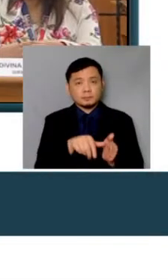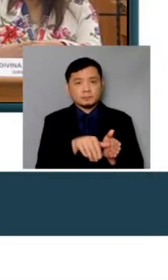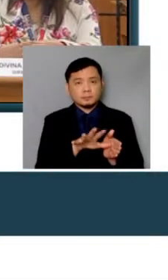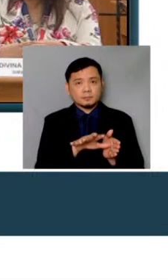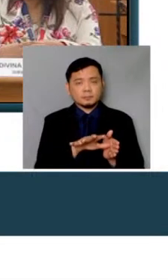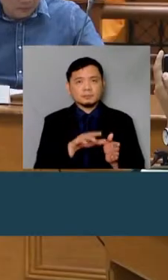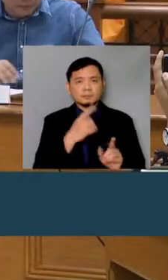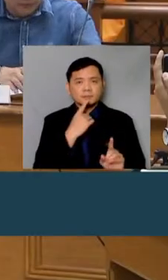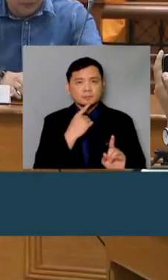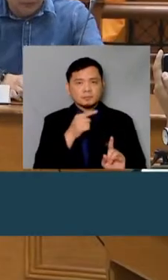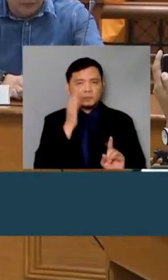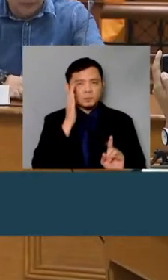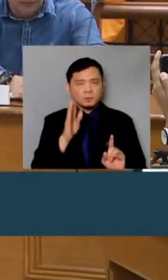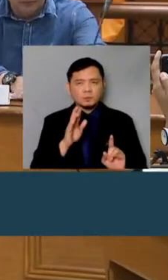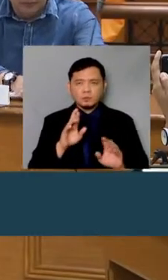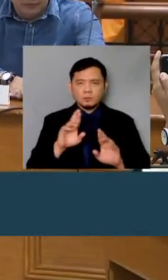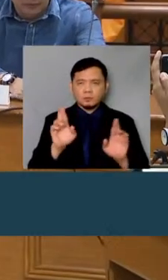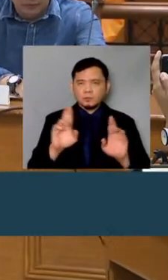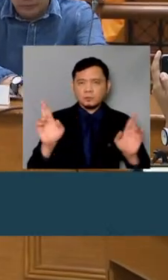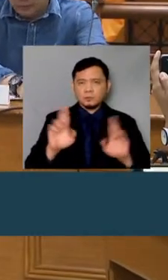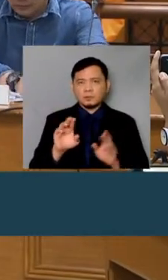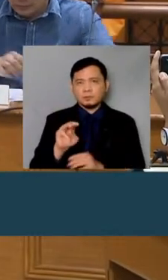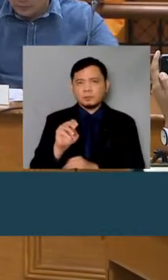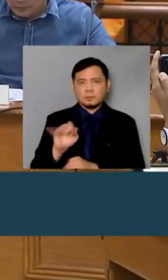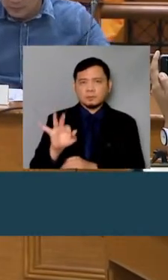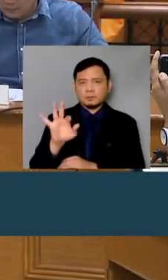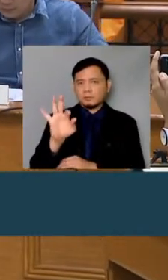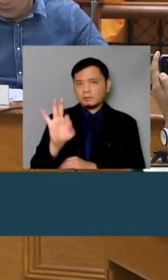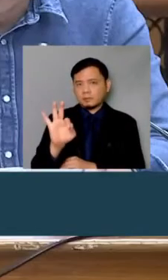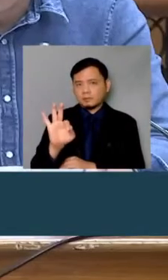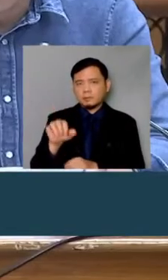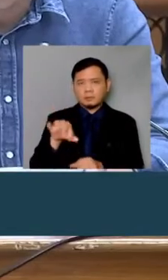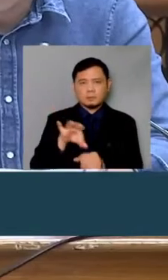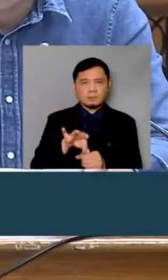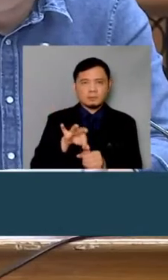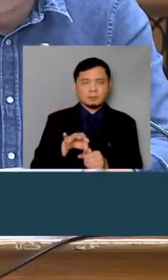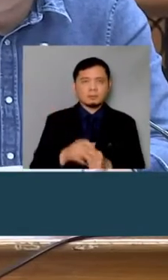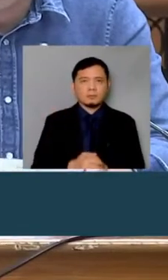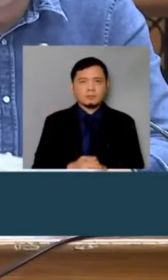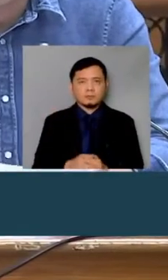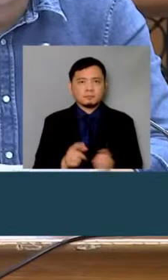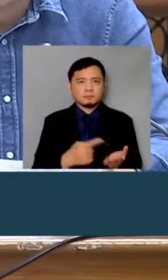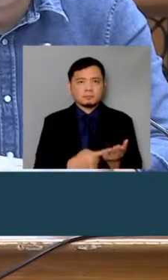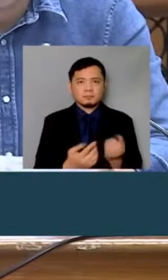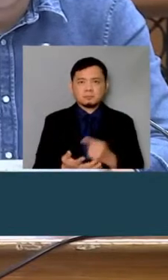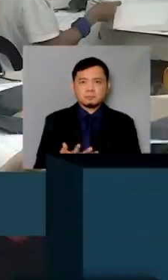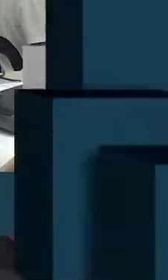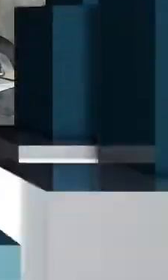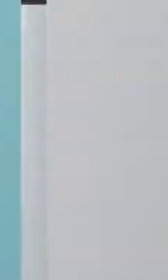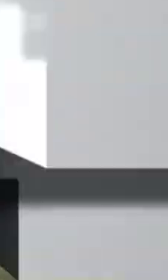its preparations for the May 9 elections are not affected by the debate fiasco.